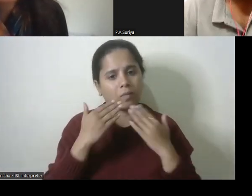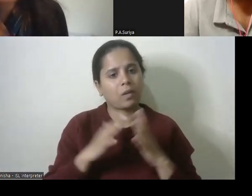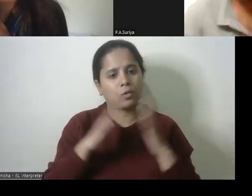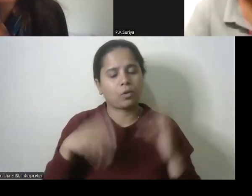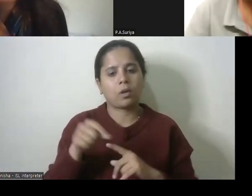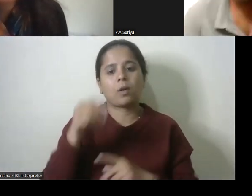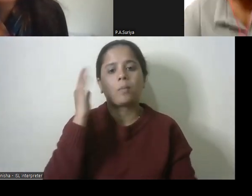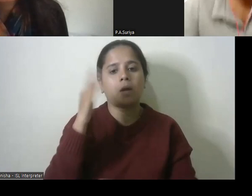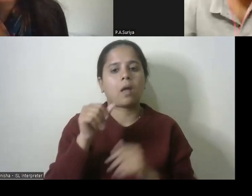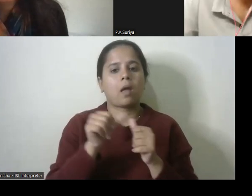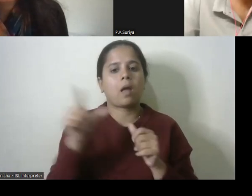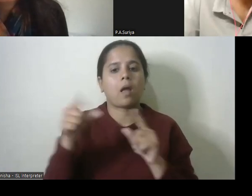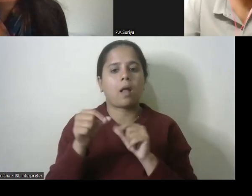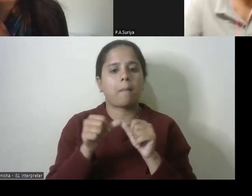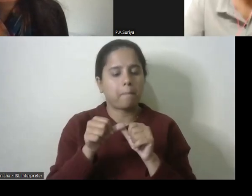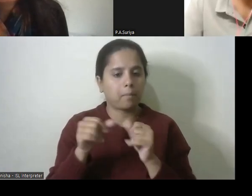Professor Alpa.